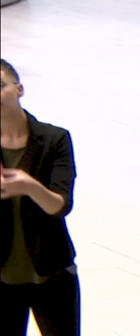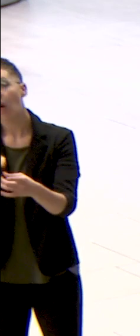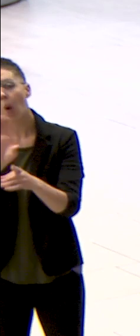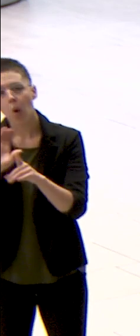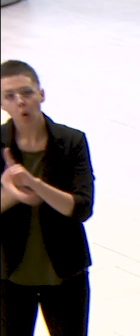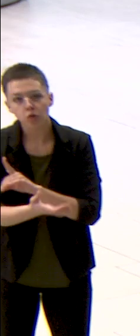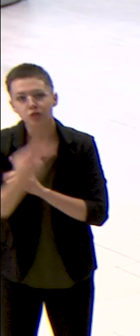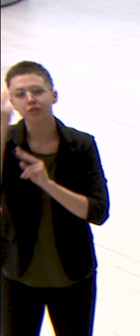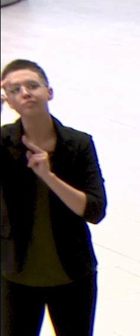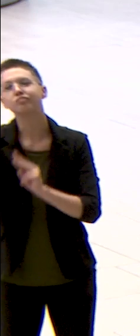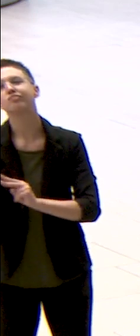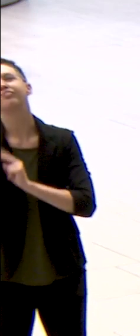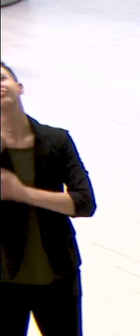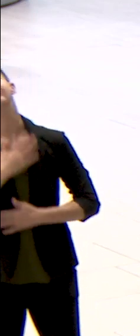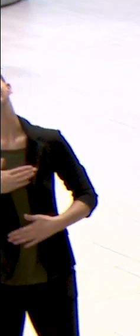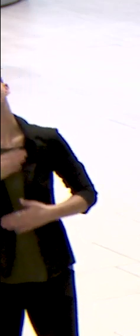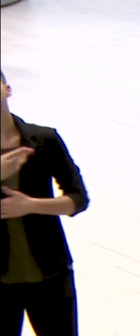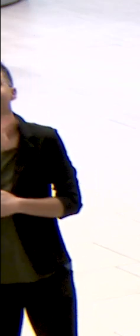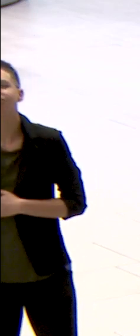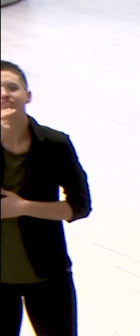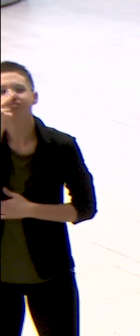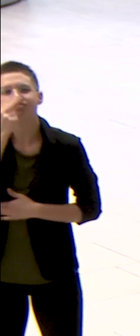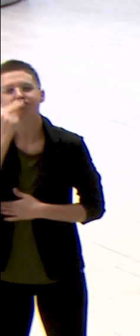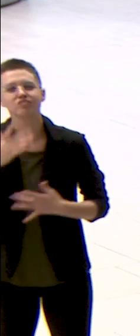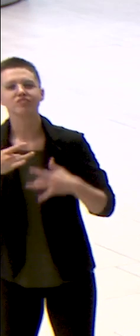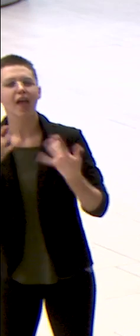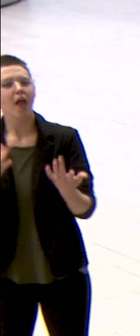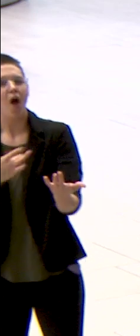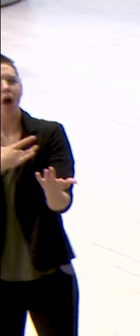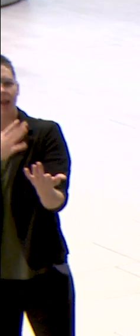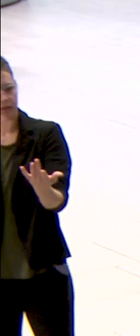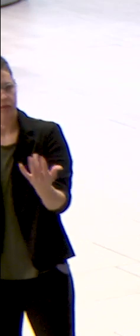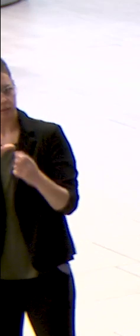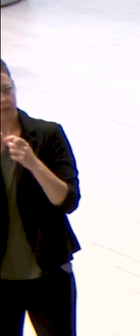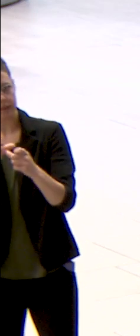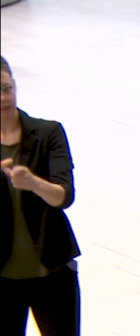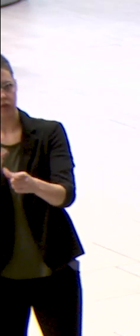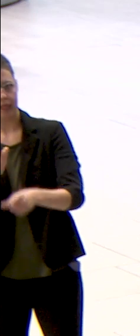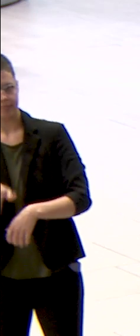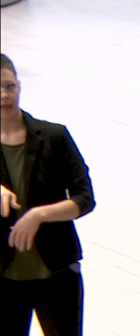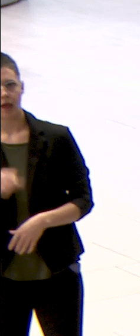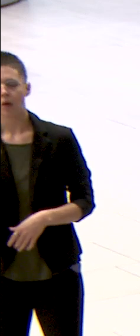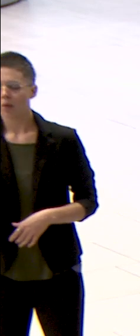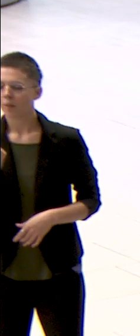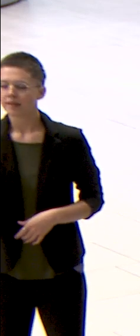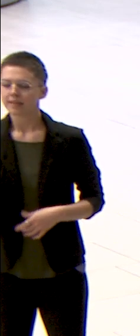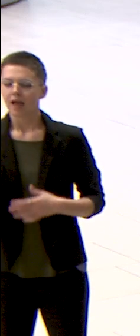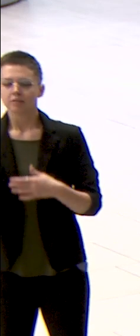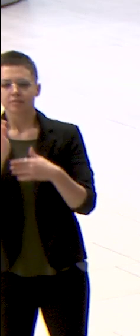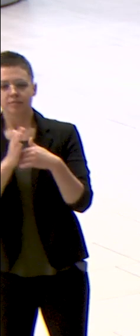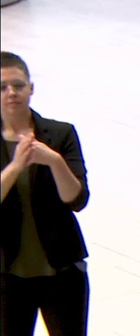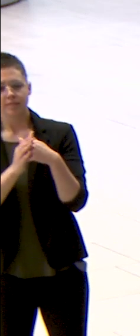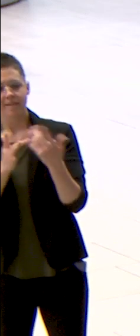nostalgia, comedy. They're very lighthearted. And those will continue to exist that way, right? There's always sort of that comfort